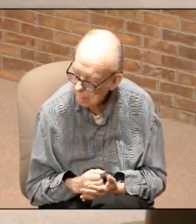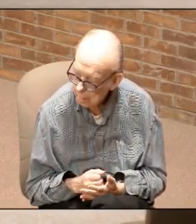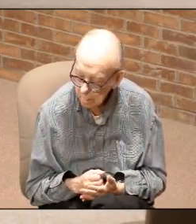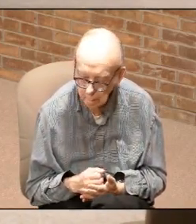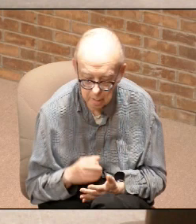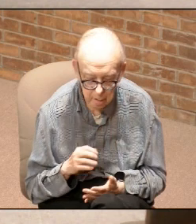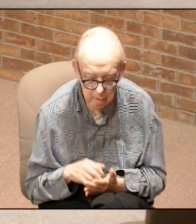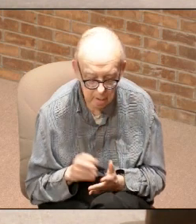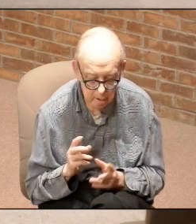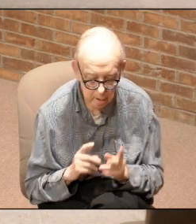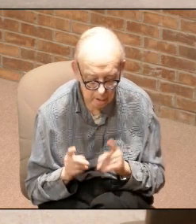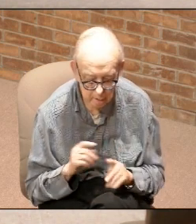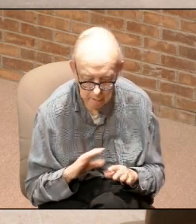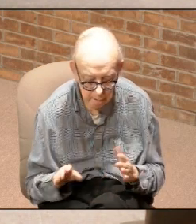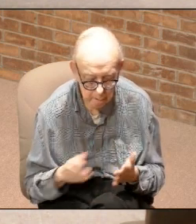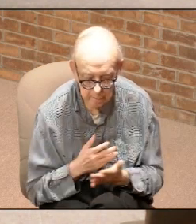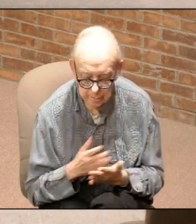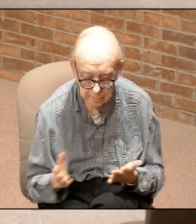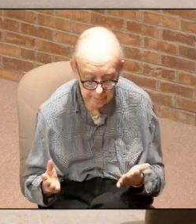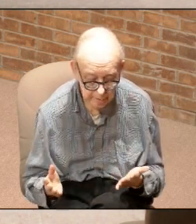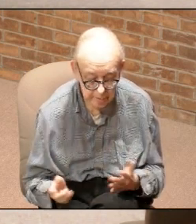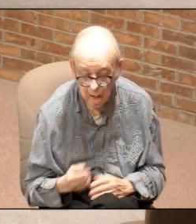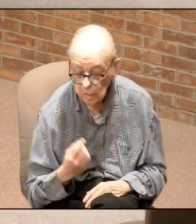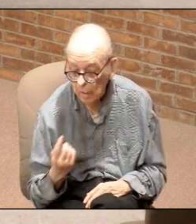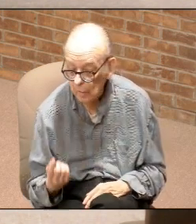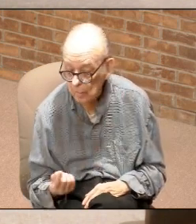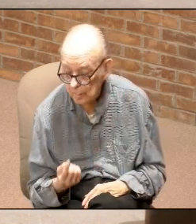weak people try to do everything by themselves